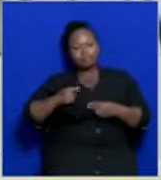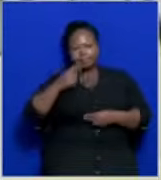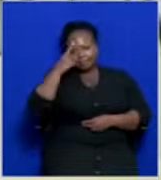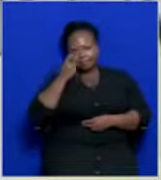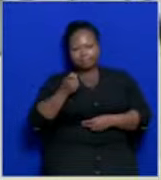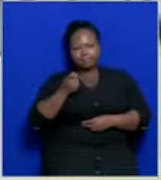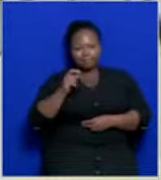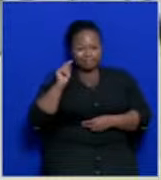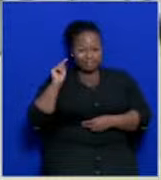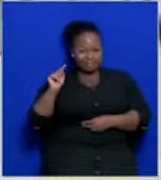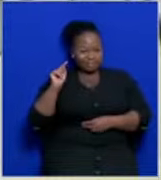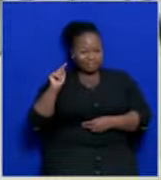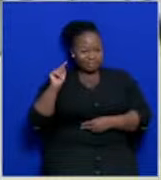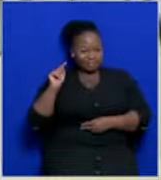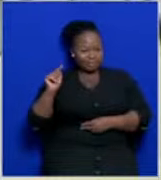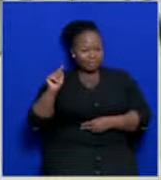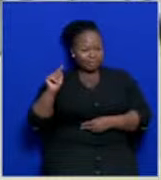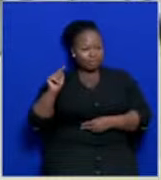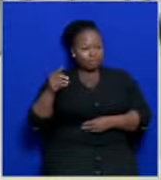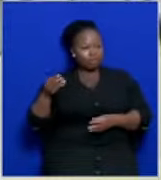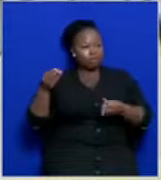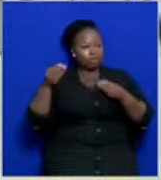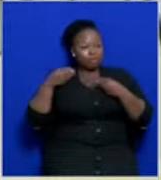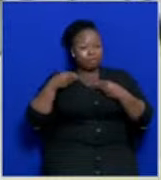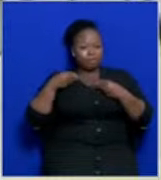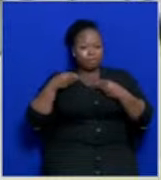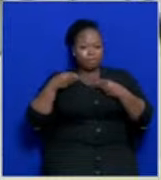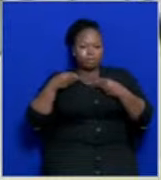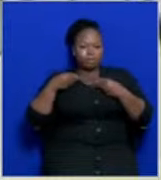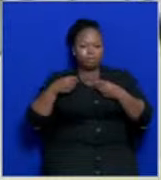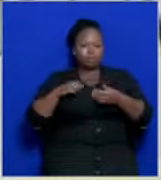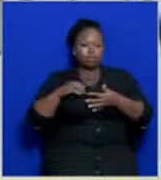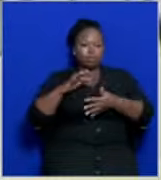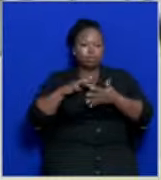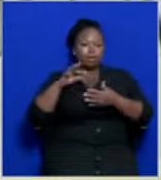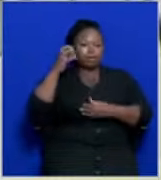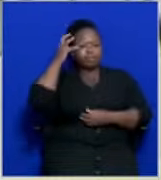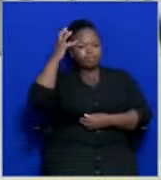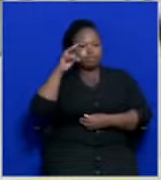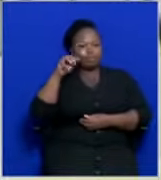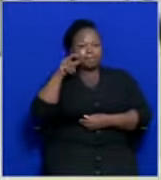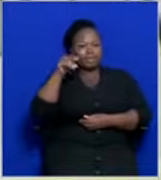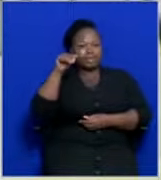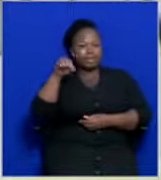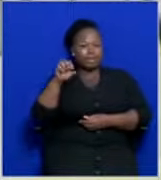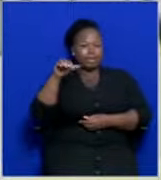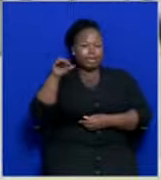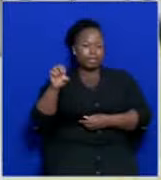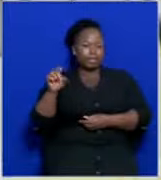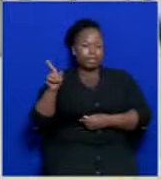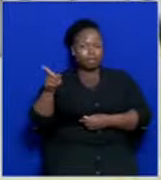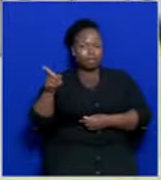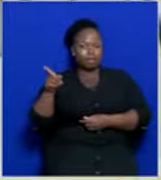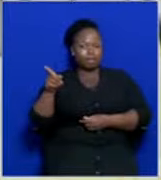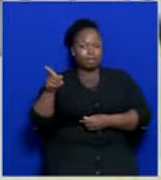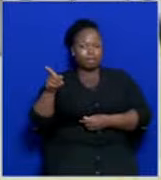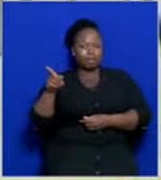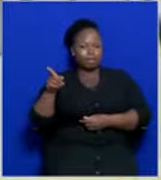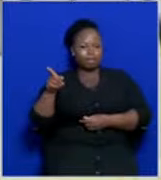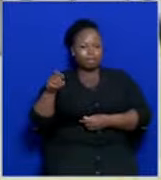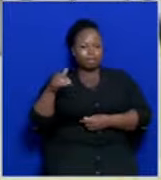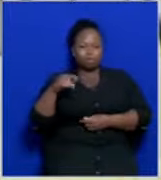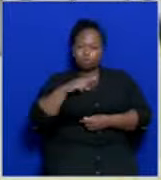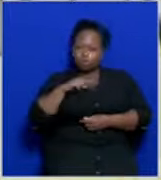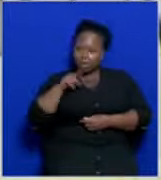who provided Chief Mapie. They are in better position because there was nothing